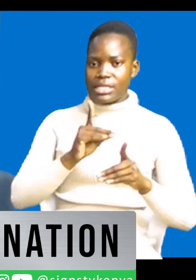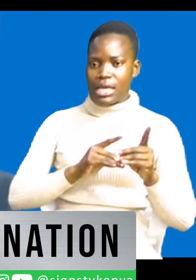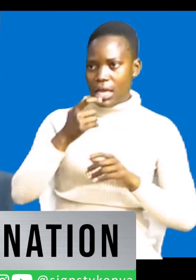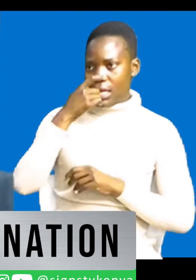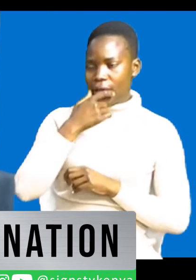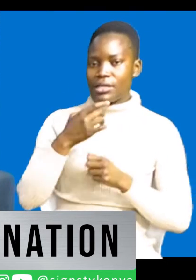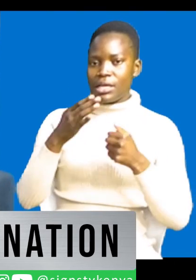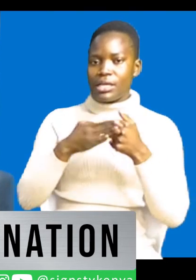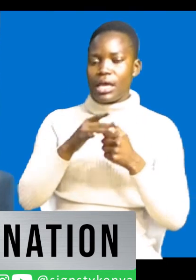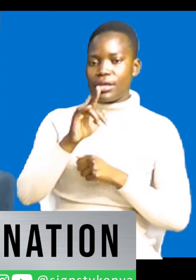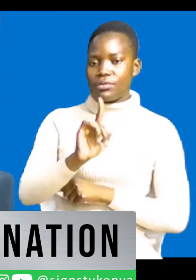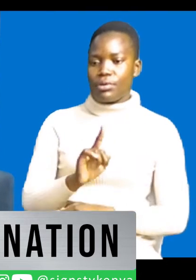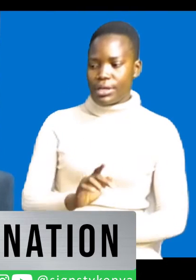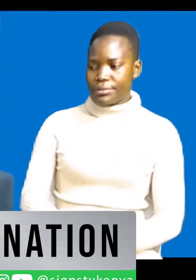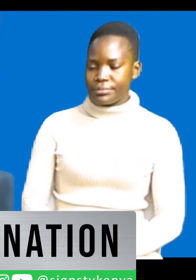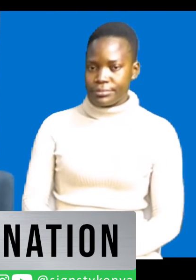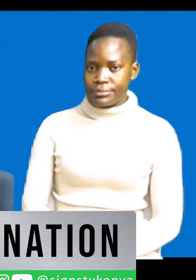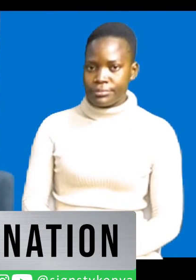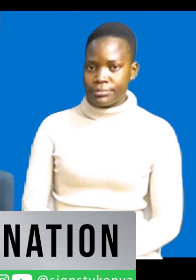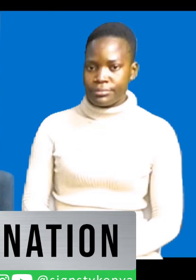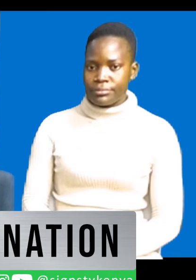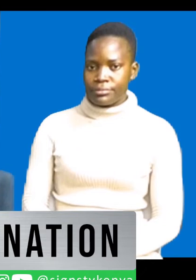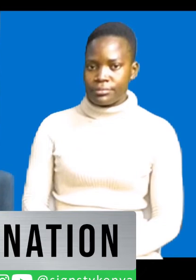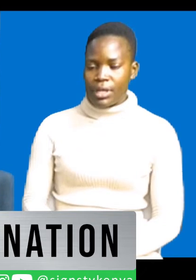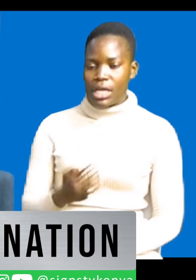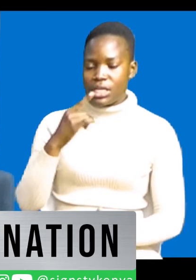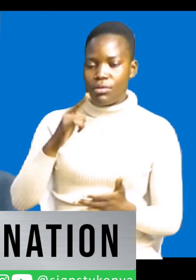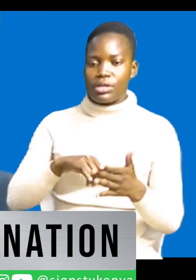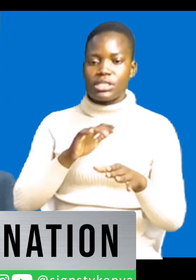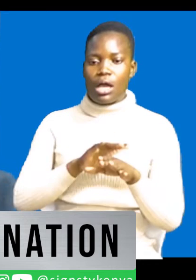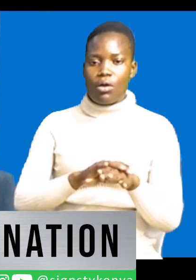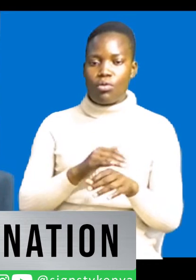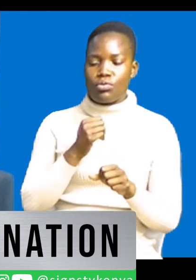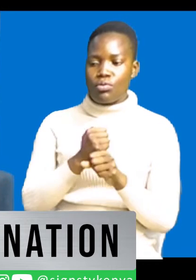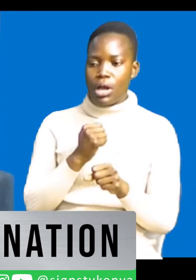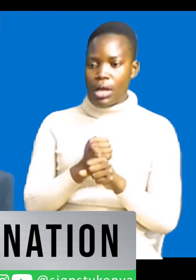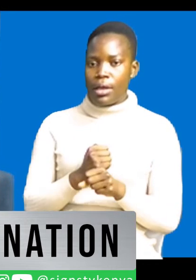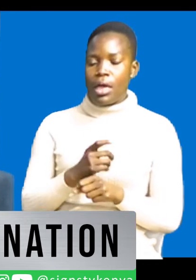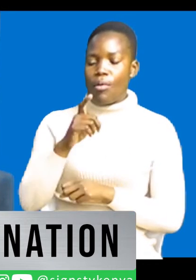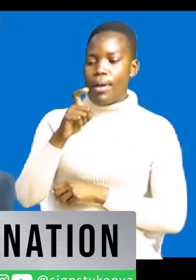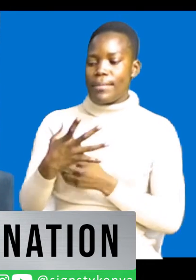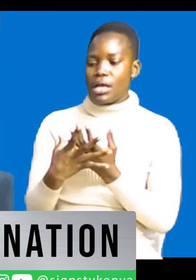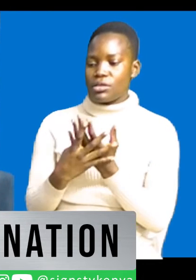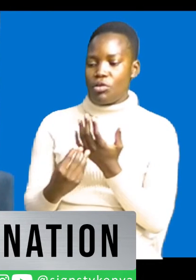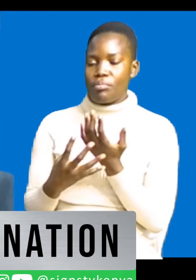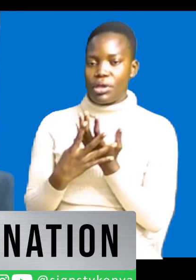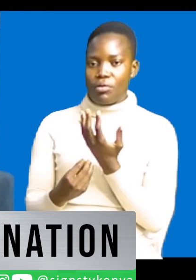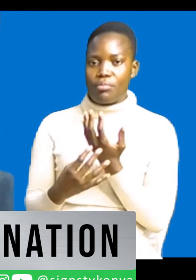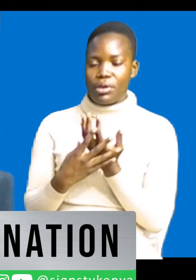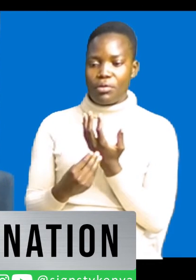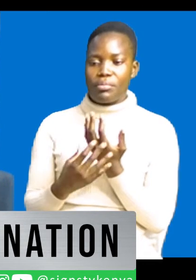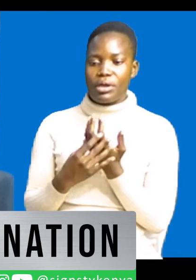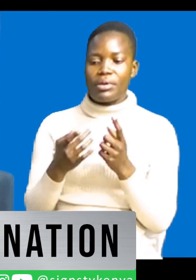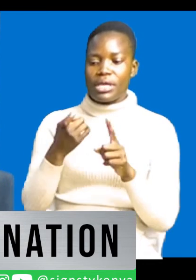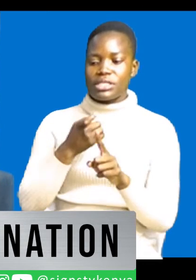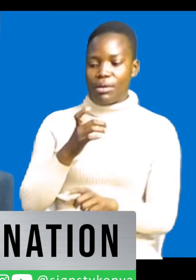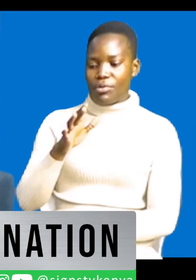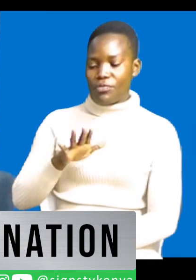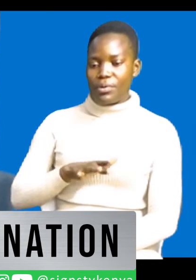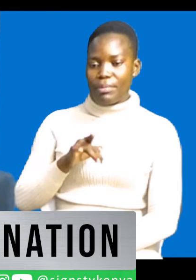91. You know. And she even said it's a good gig. We need to emulate some of these women